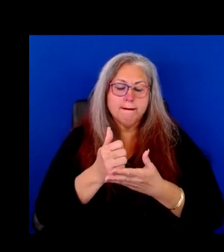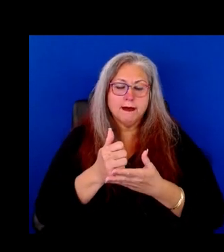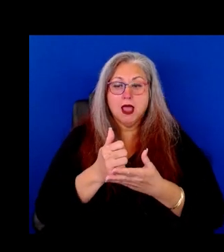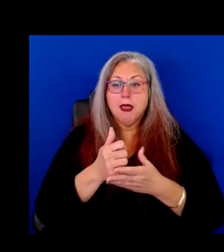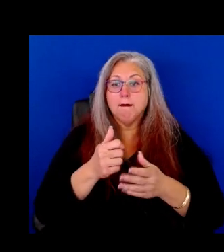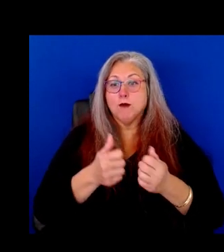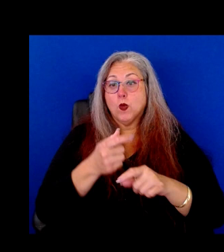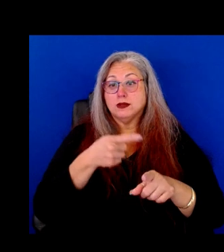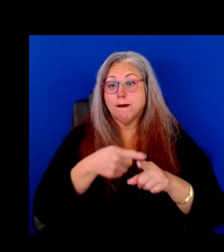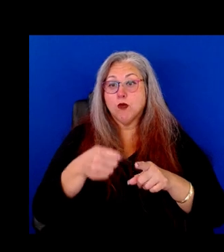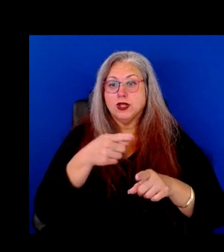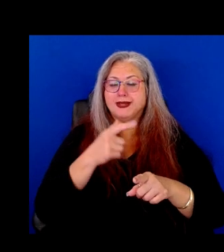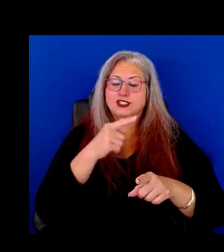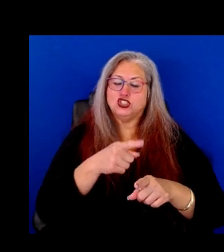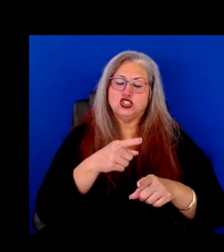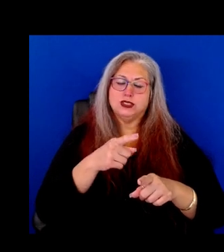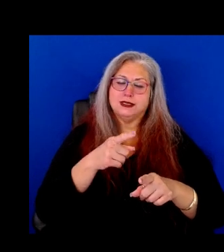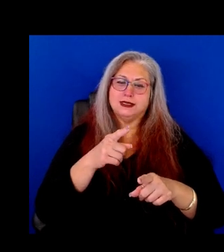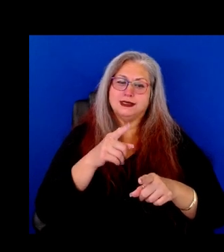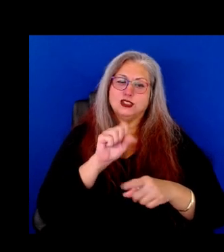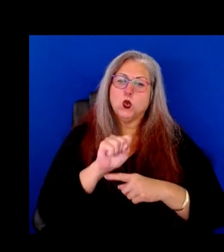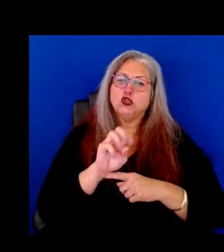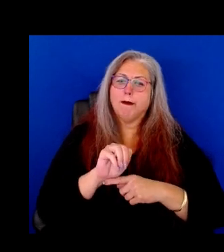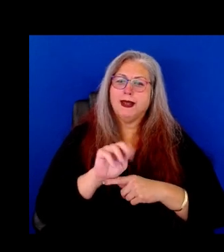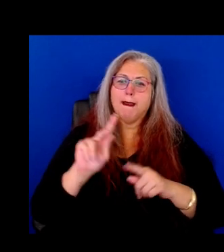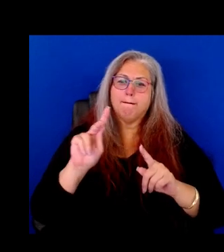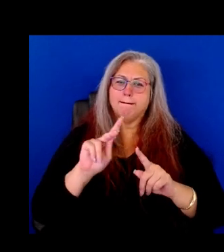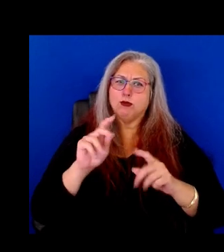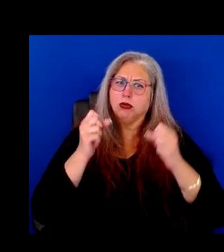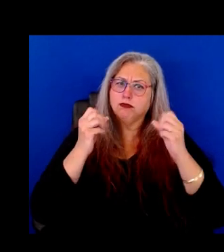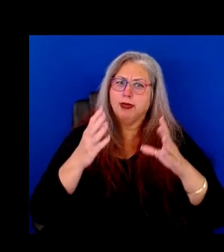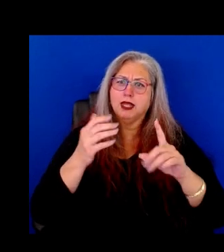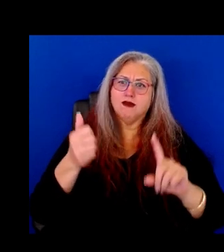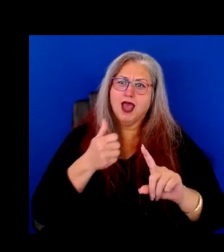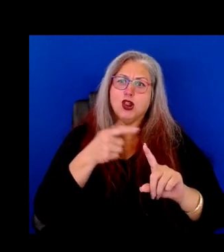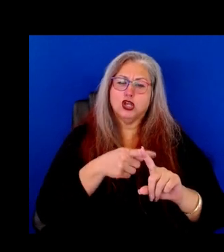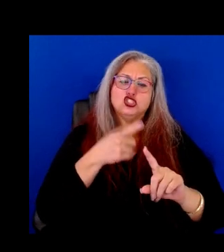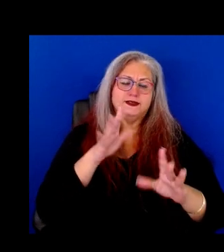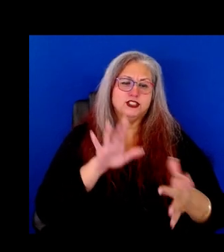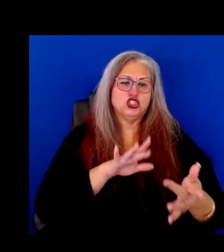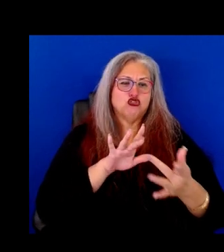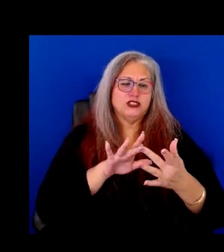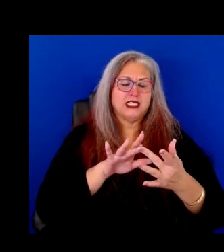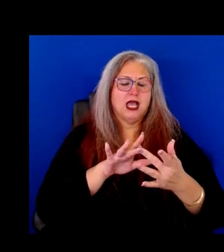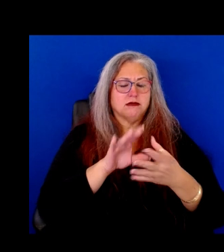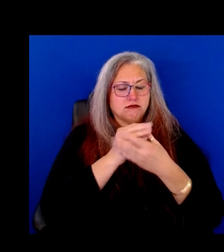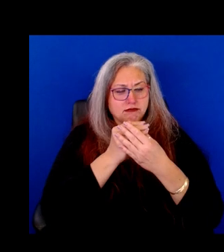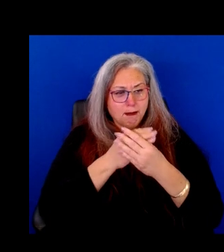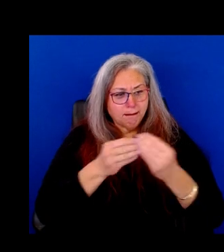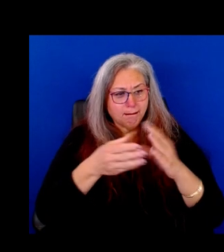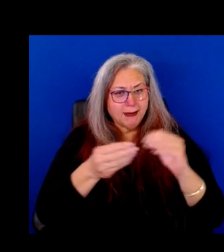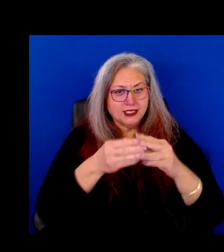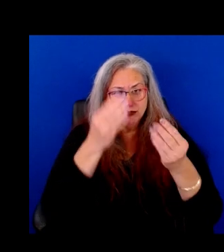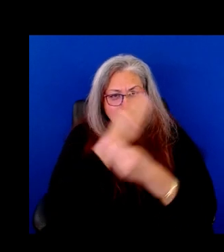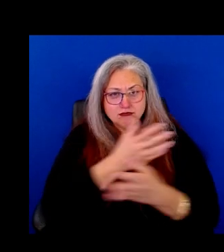mainly because she has such a big following on her social media, she reached out with a message, a big message